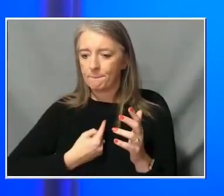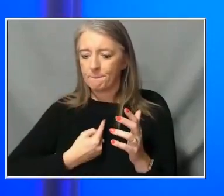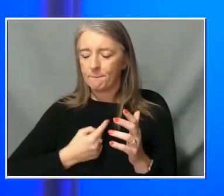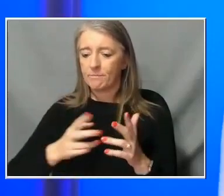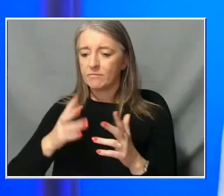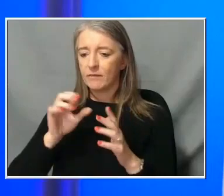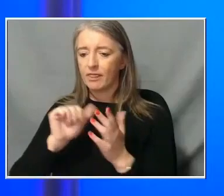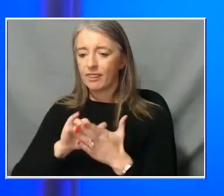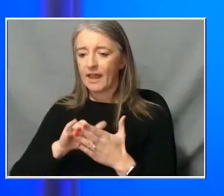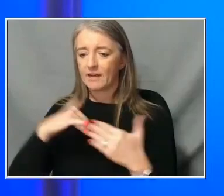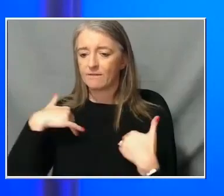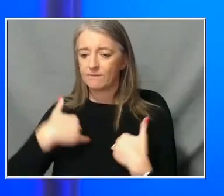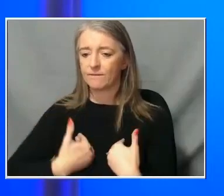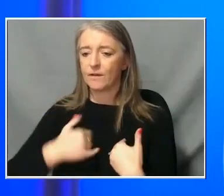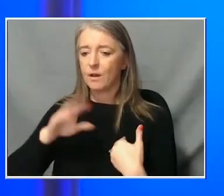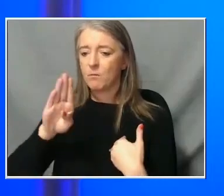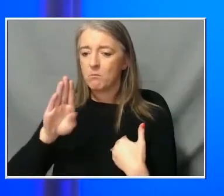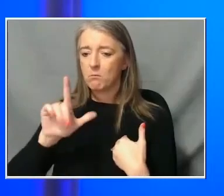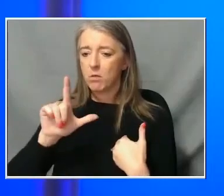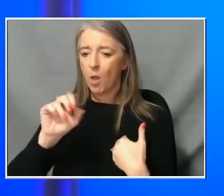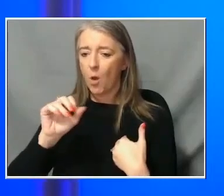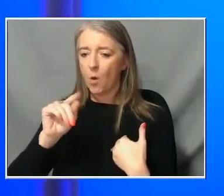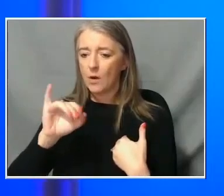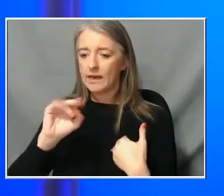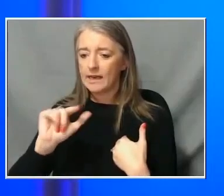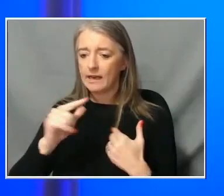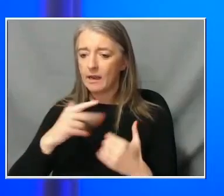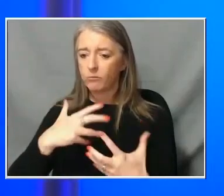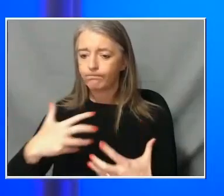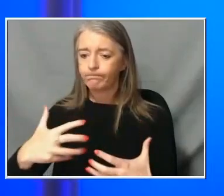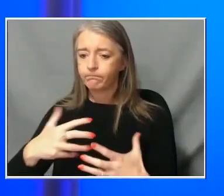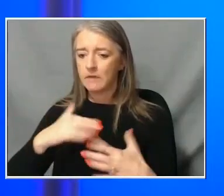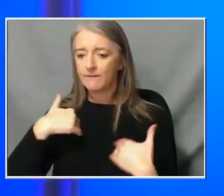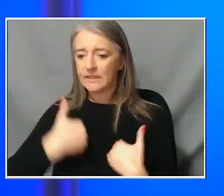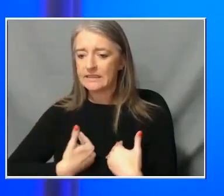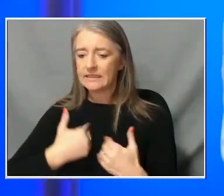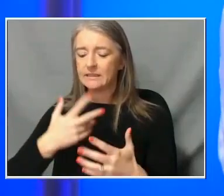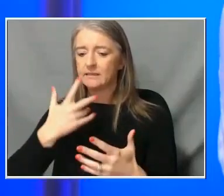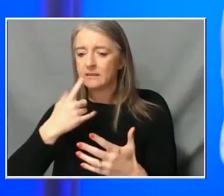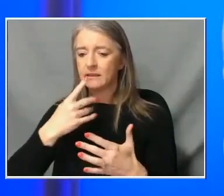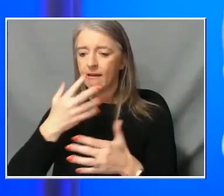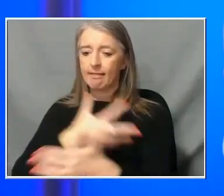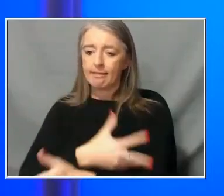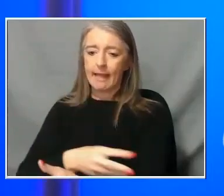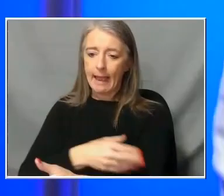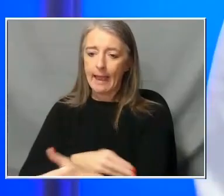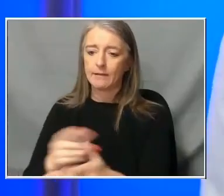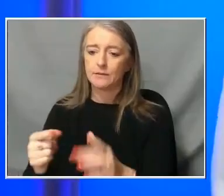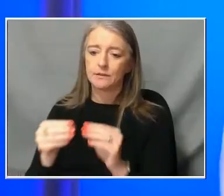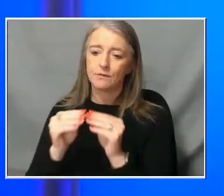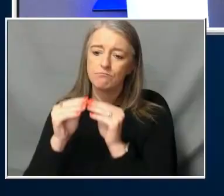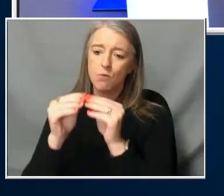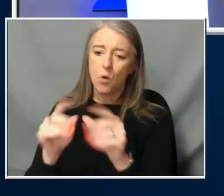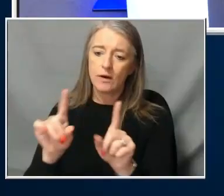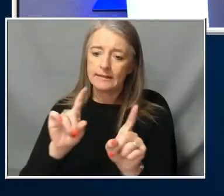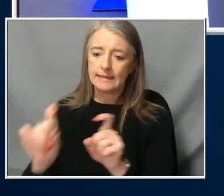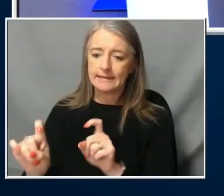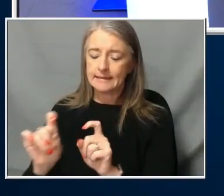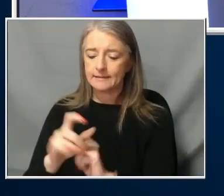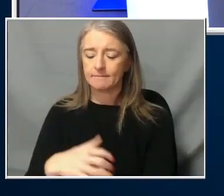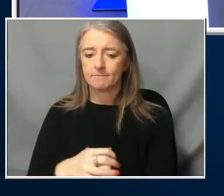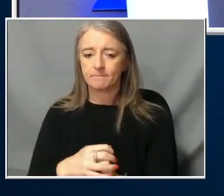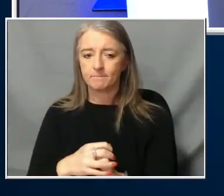bloating and the fatigue probably wouldn't lead down the road, but it might lead to labs, which would then lead to further testing and a colonoscopy.